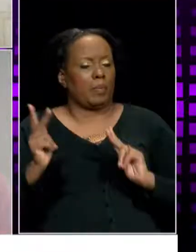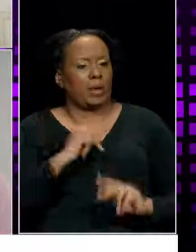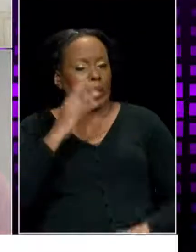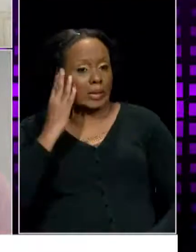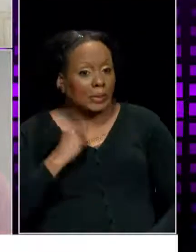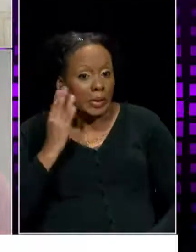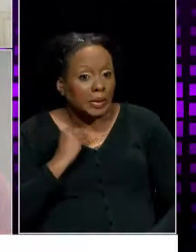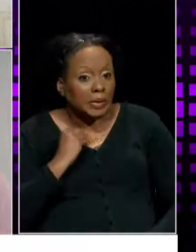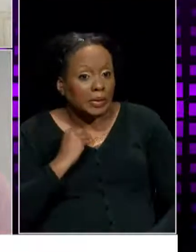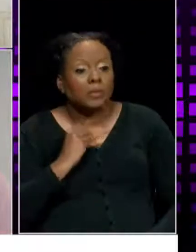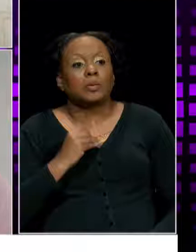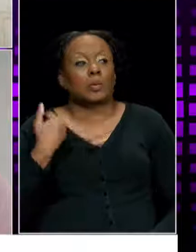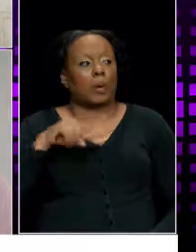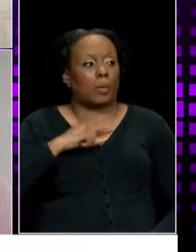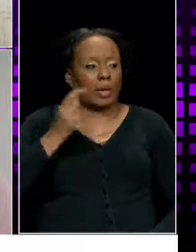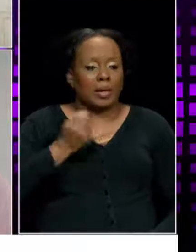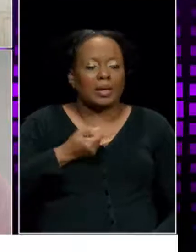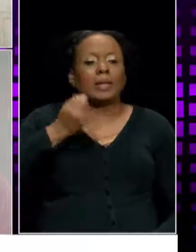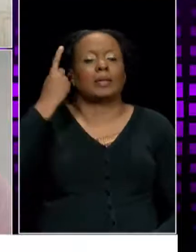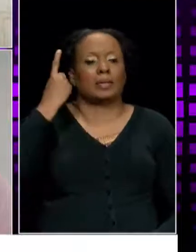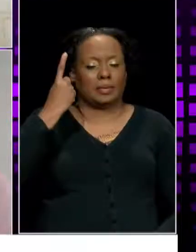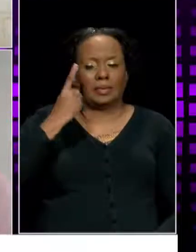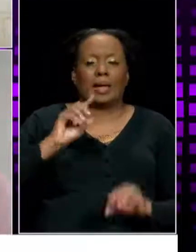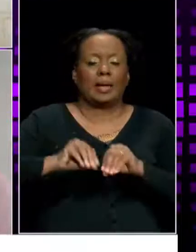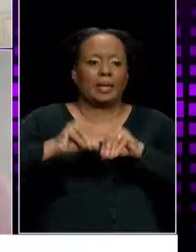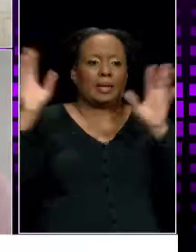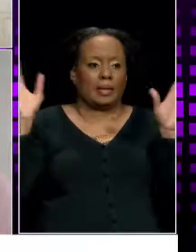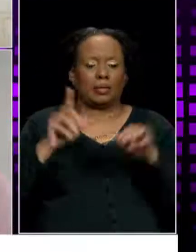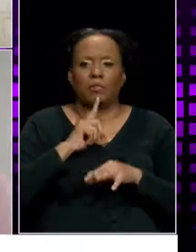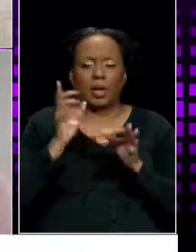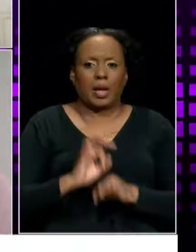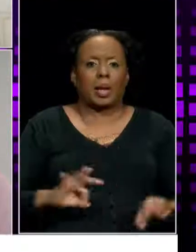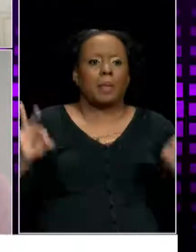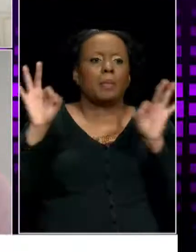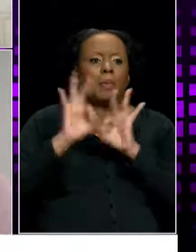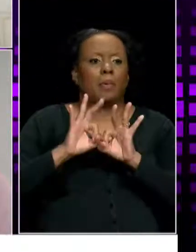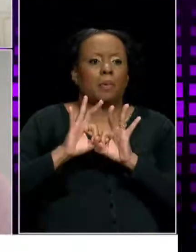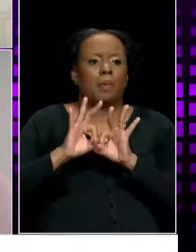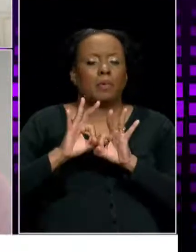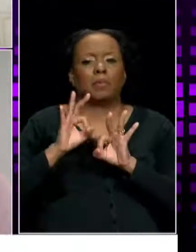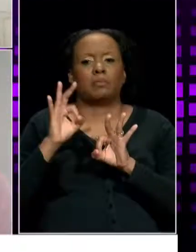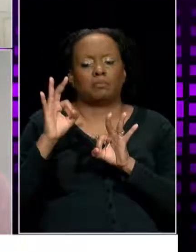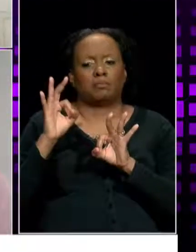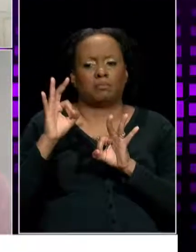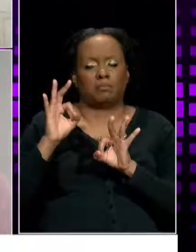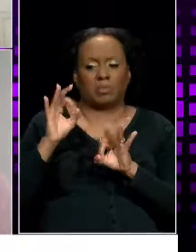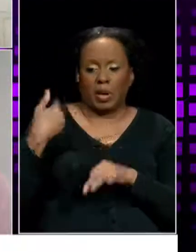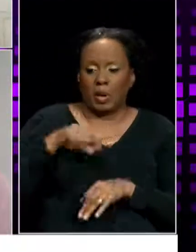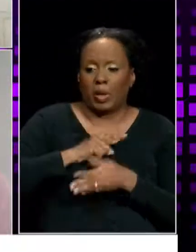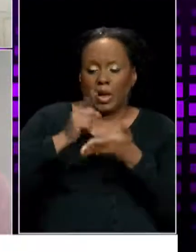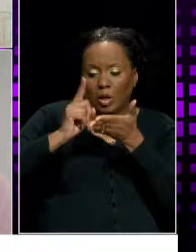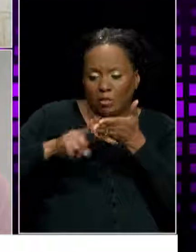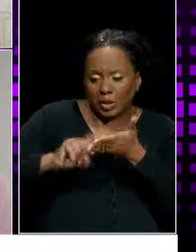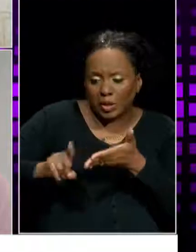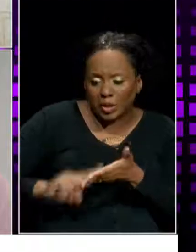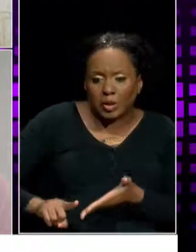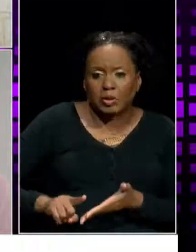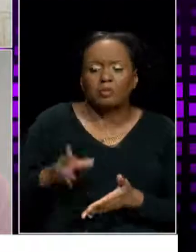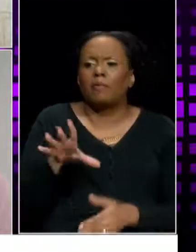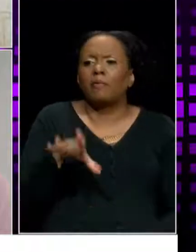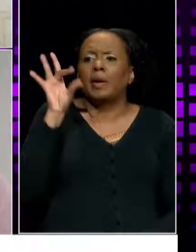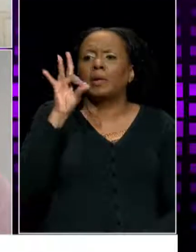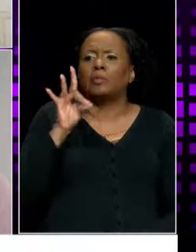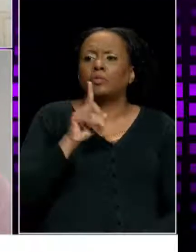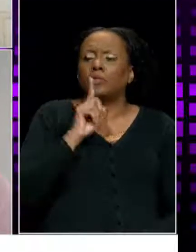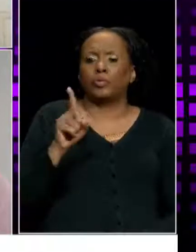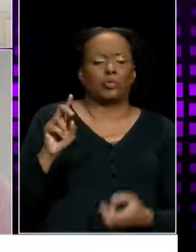happening in a quantitative way, and that's an important part of social research. So one of the areas that I wanted us to discuss